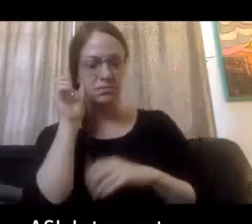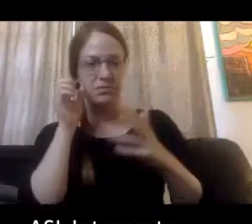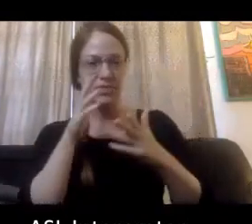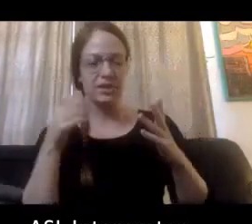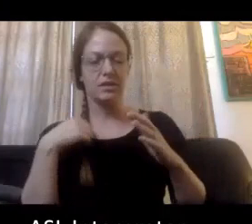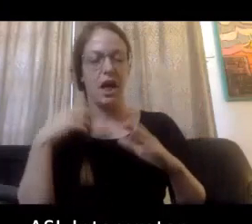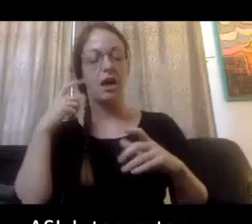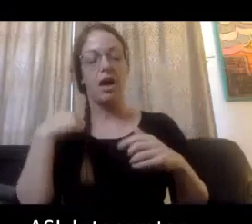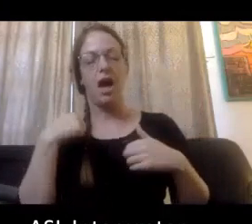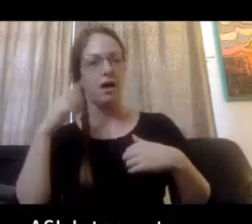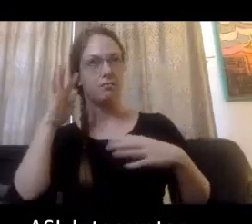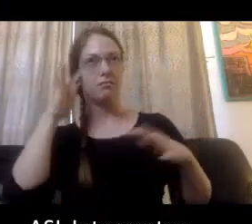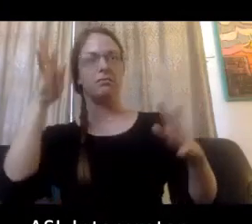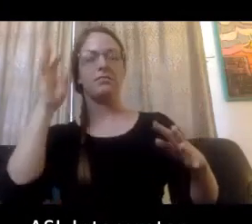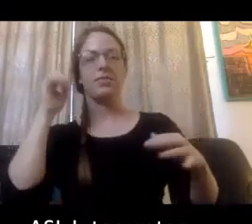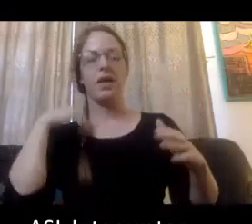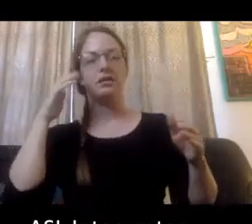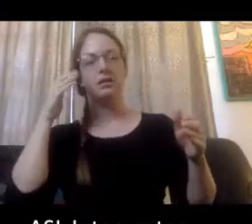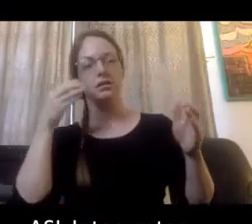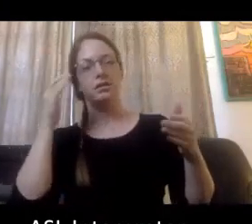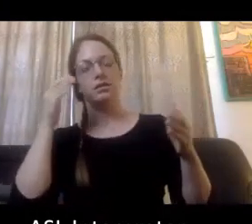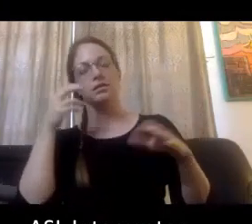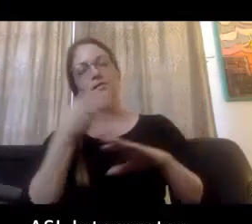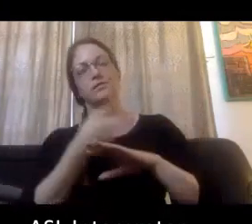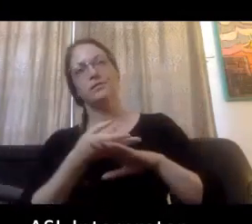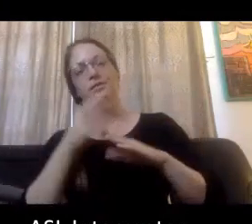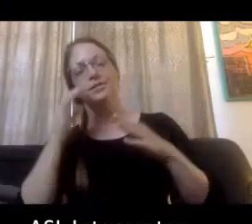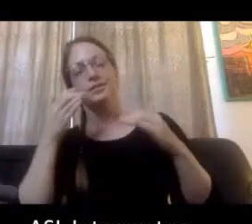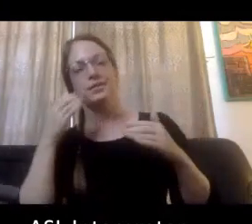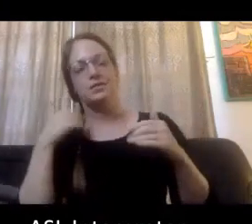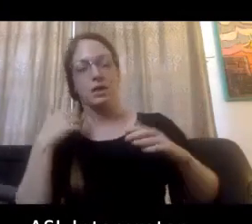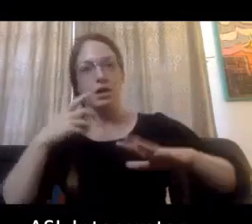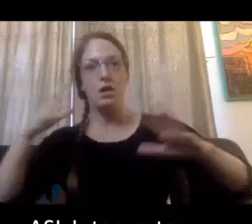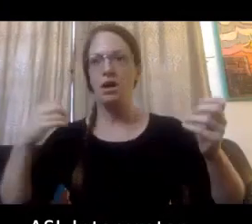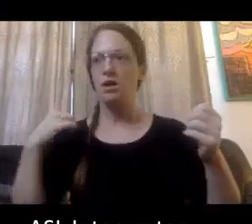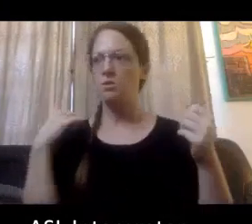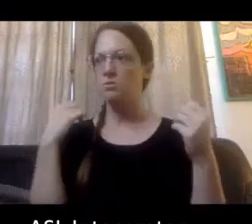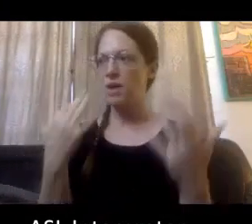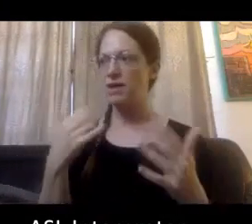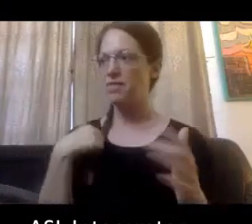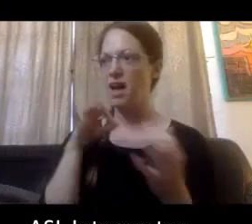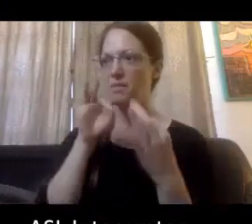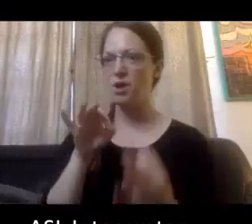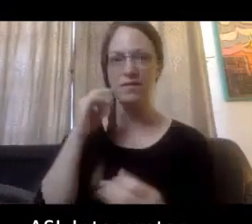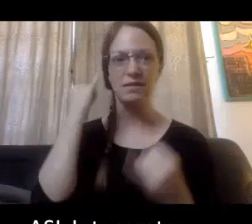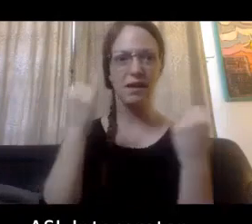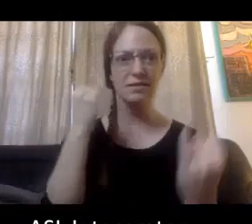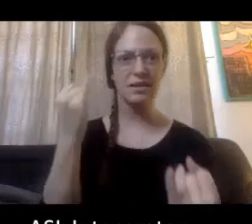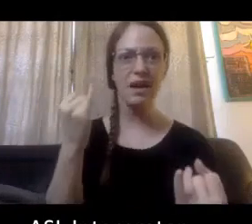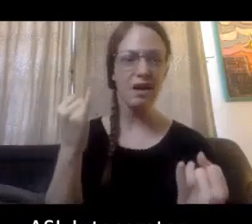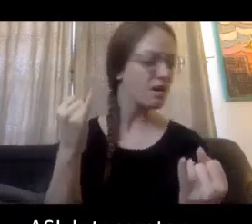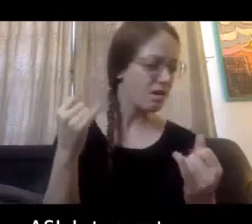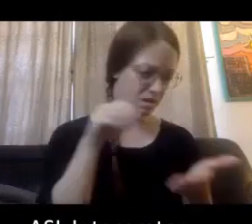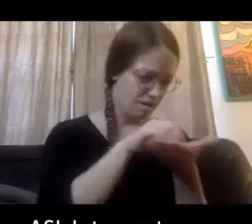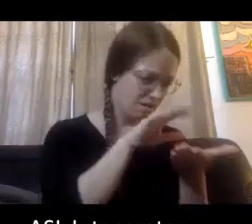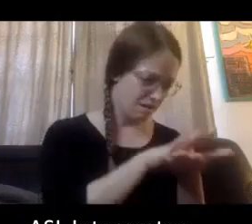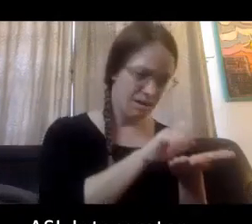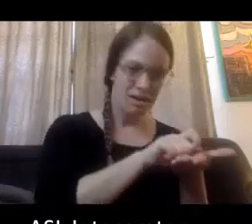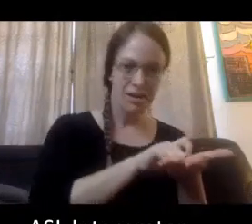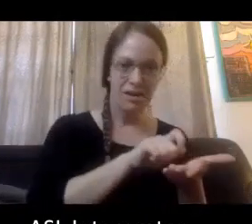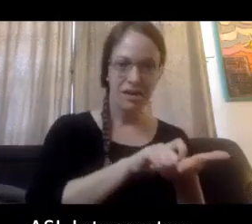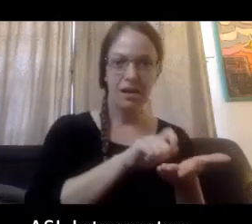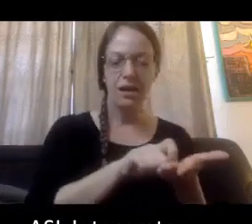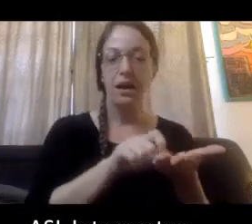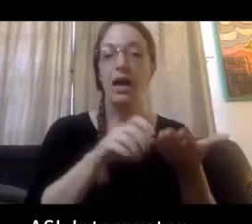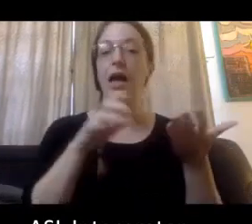to sleep and had that aha moment. So I had to jump out of bed and write it down before I forgot. And it's amazing, actually, to see the number of